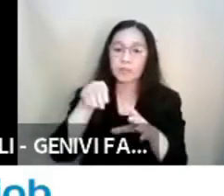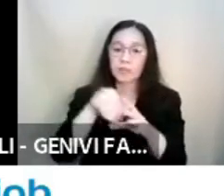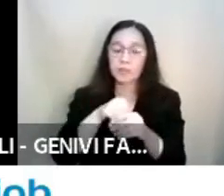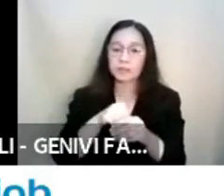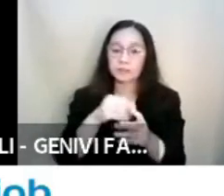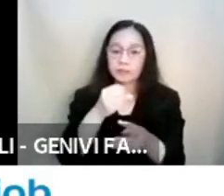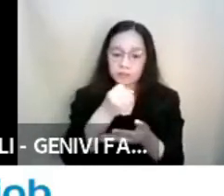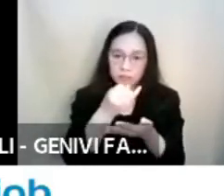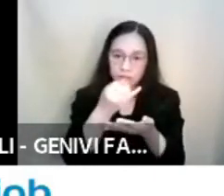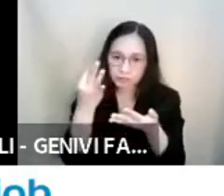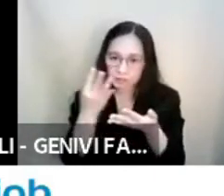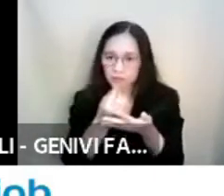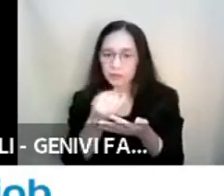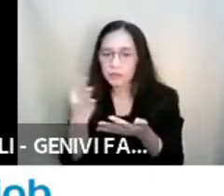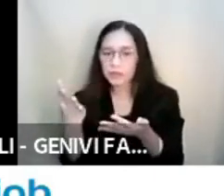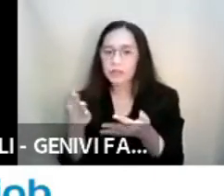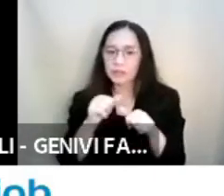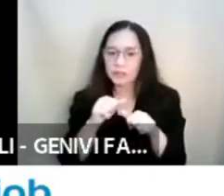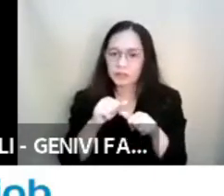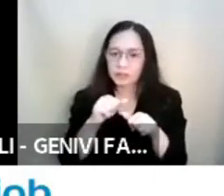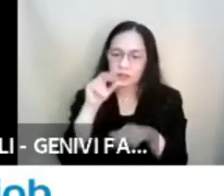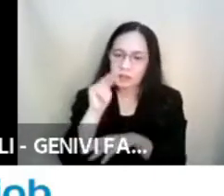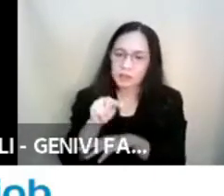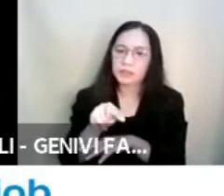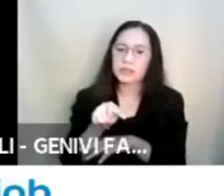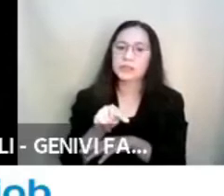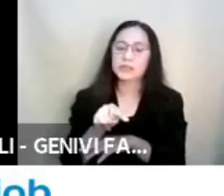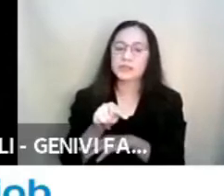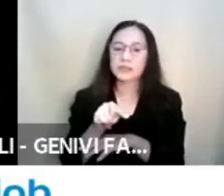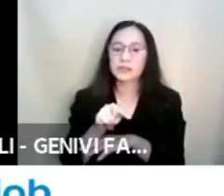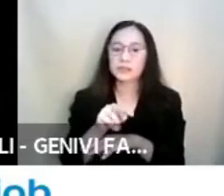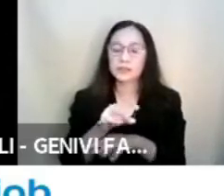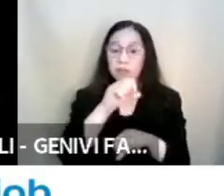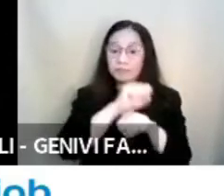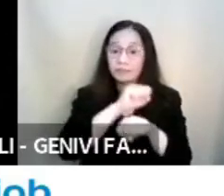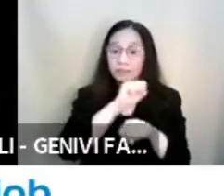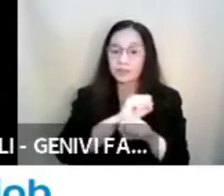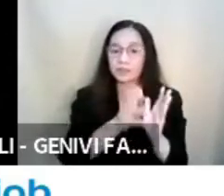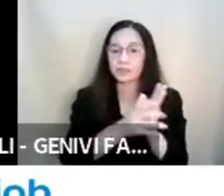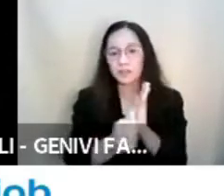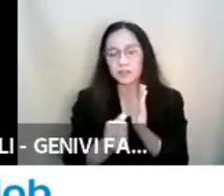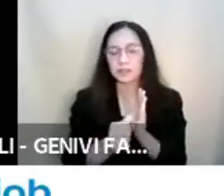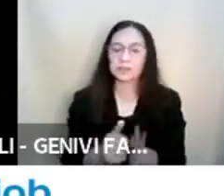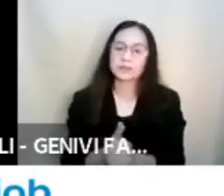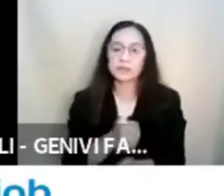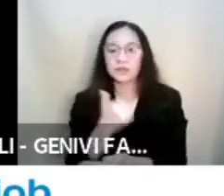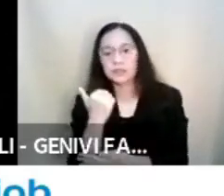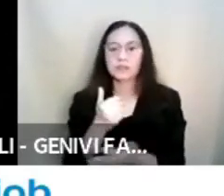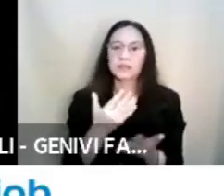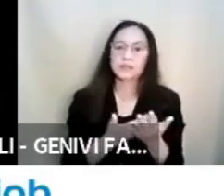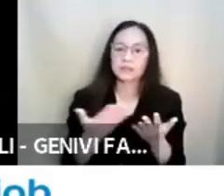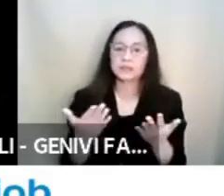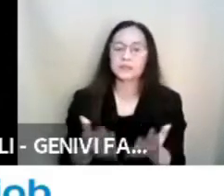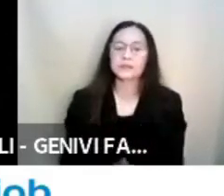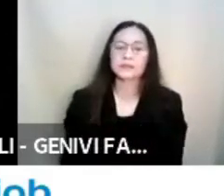counting skills na kailangan nila for certain particular work skills, no, and things like that. Halimbawa,